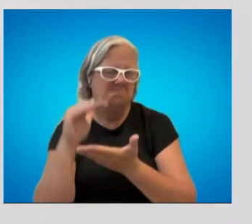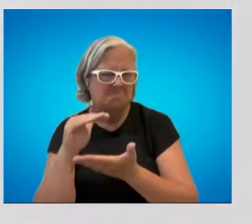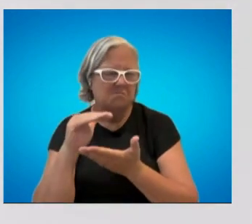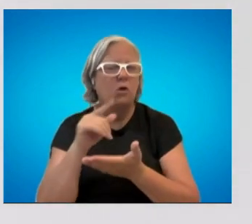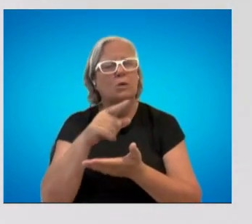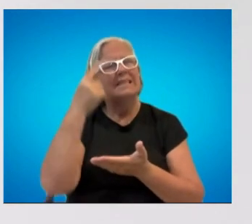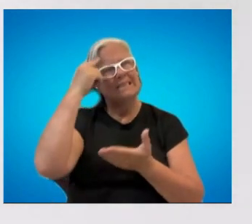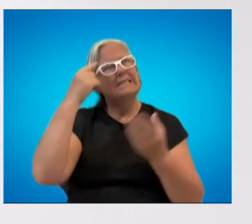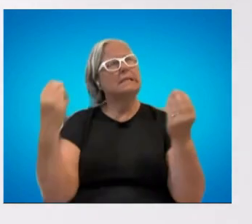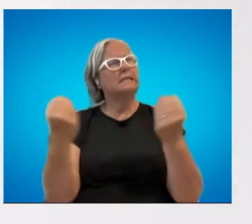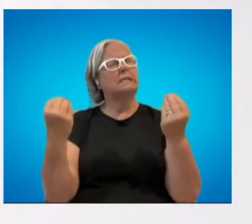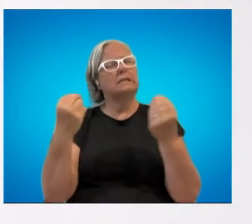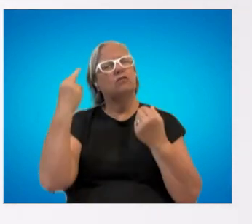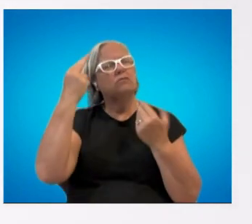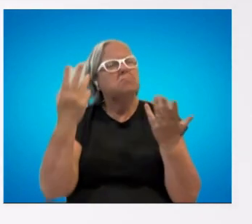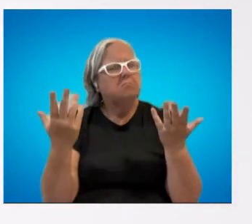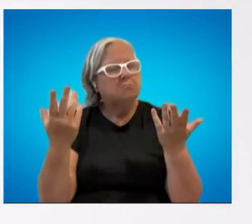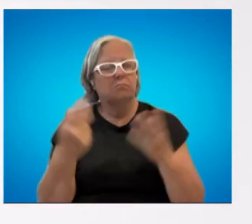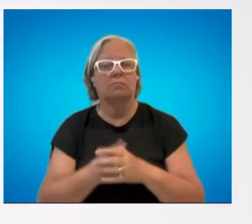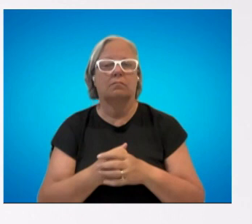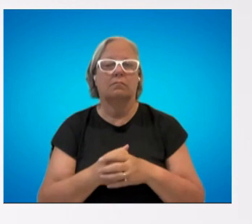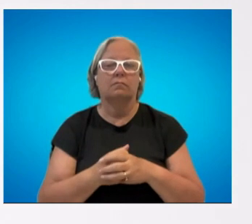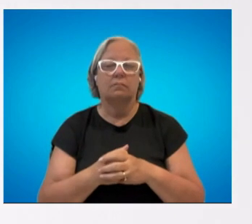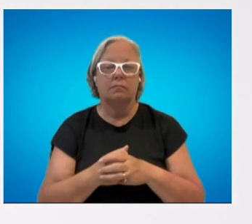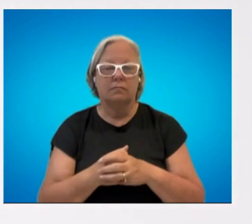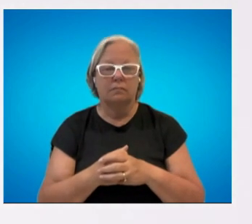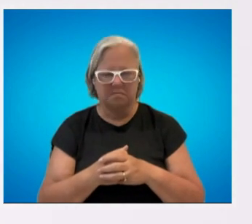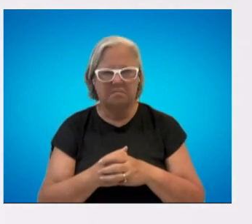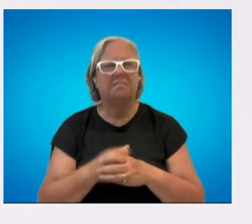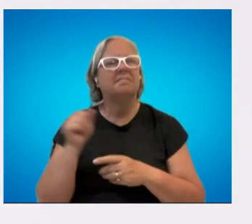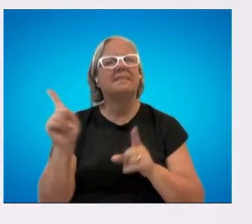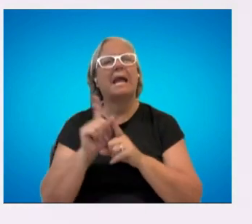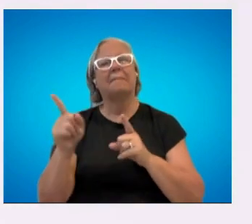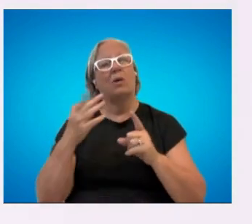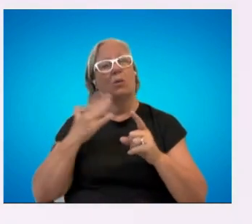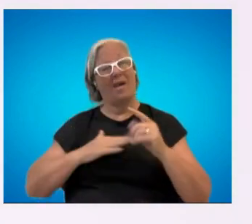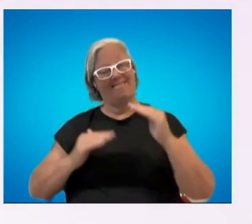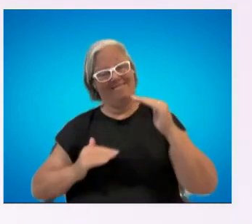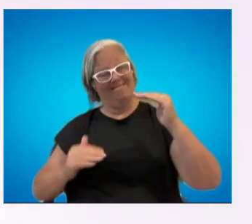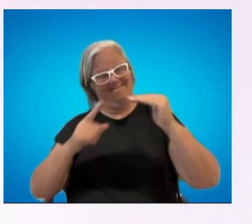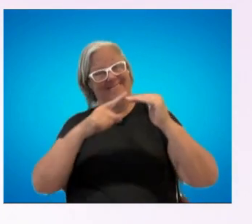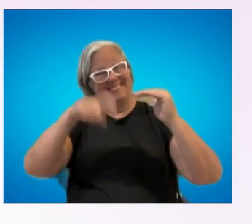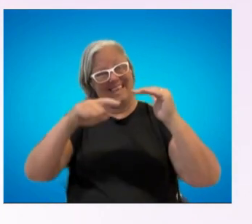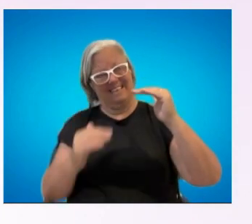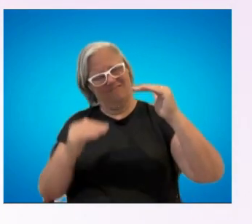for these unmet needs? Both parents and those who